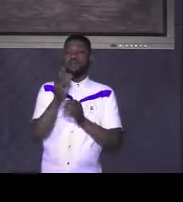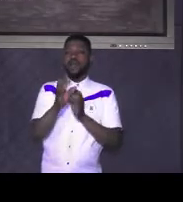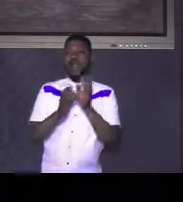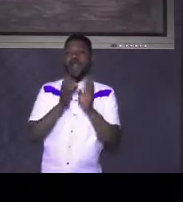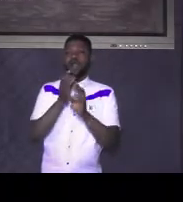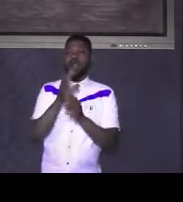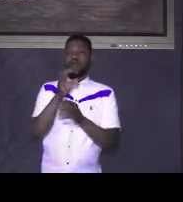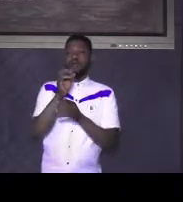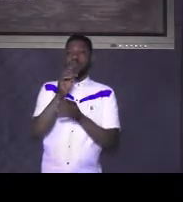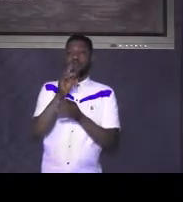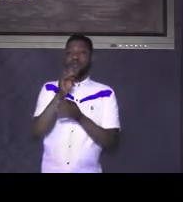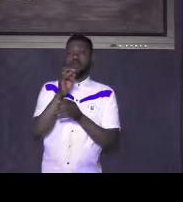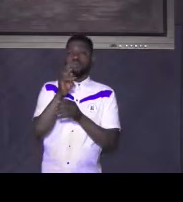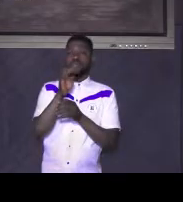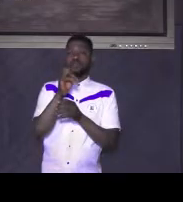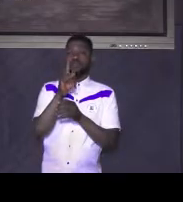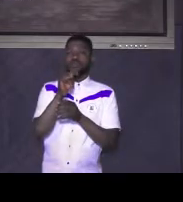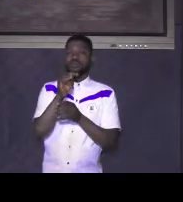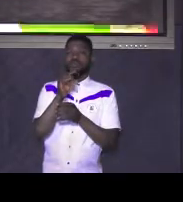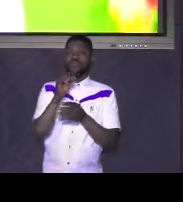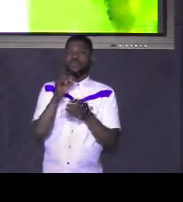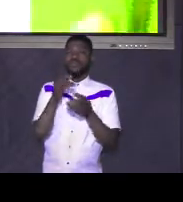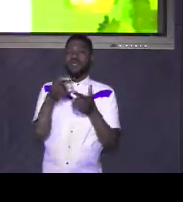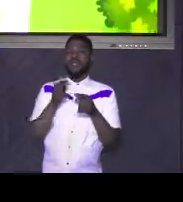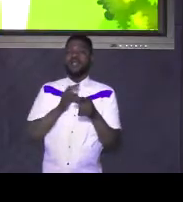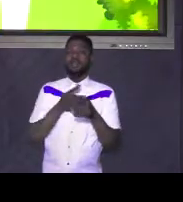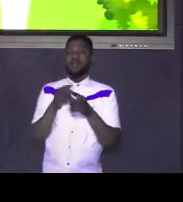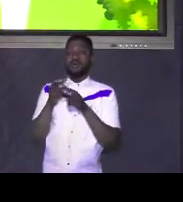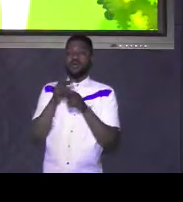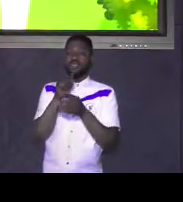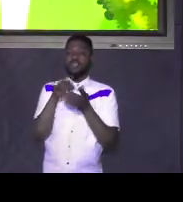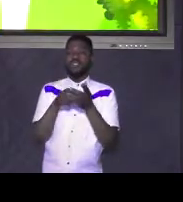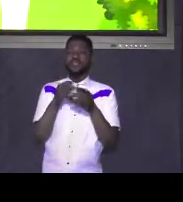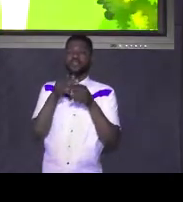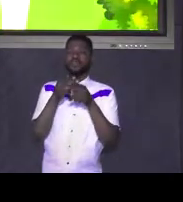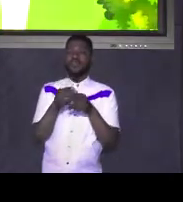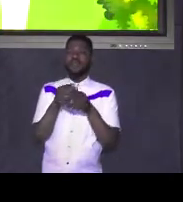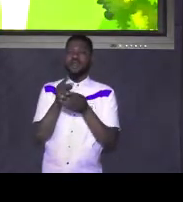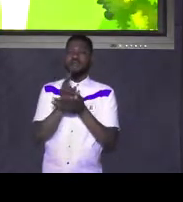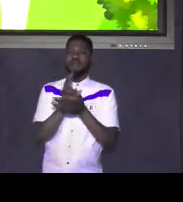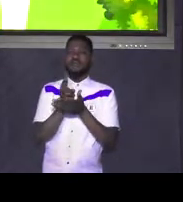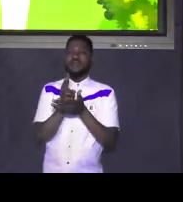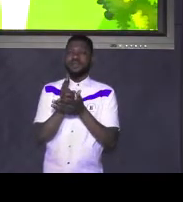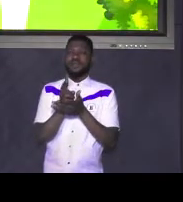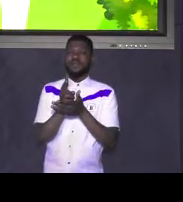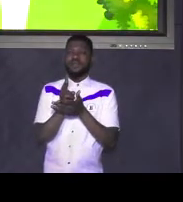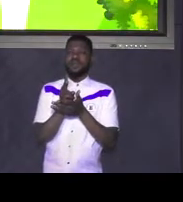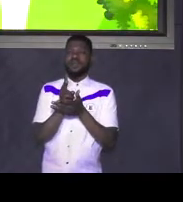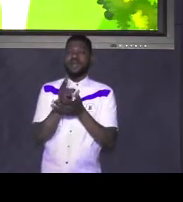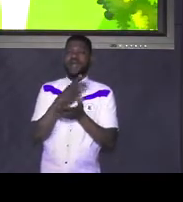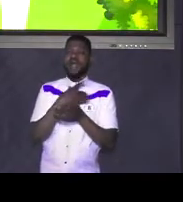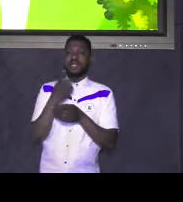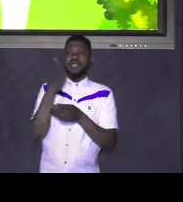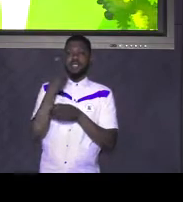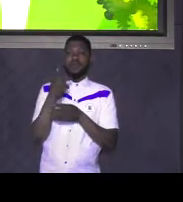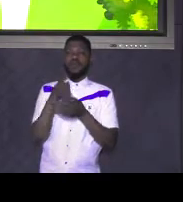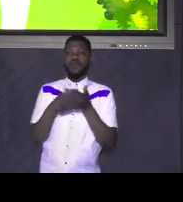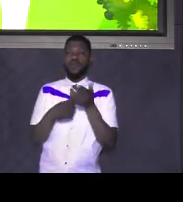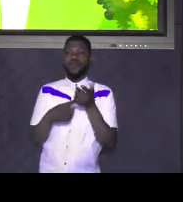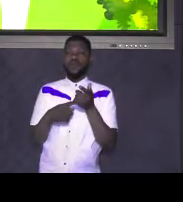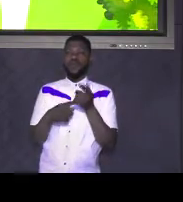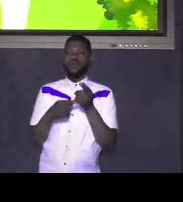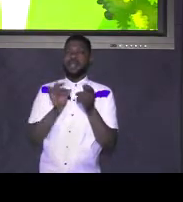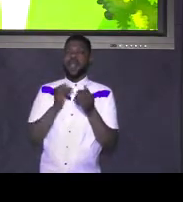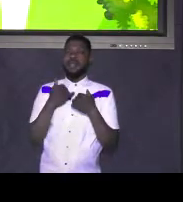continent. So aeroplane, that is aeroplane. So let's watch this short video and see